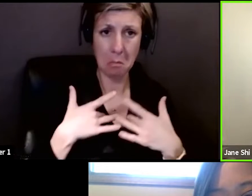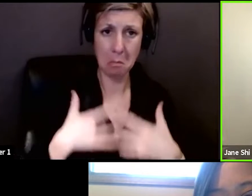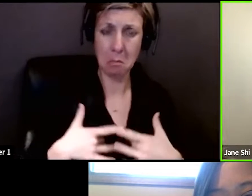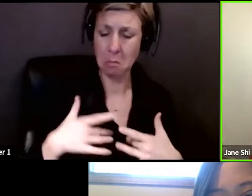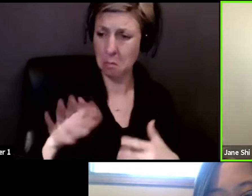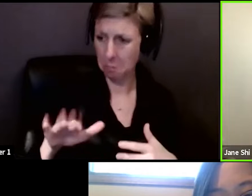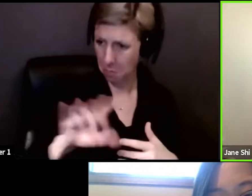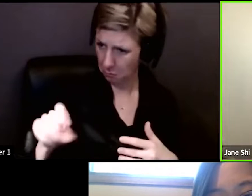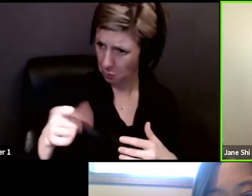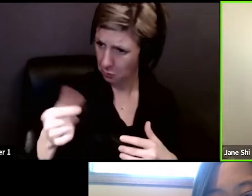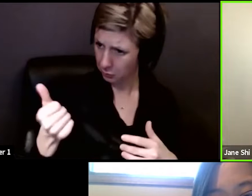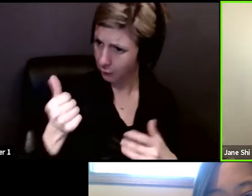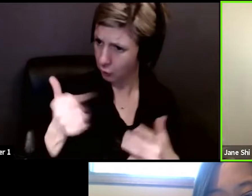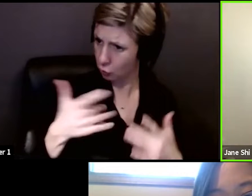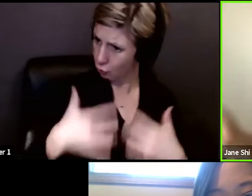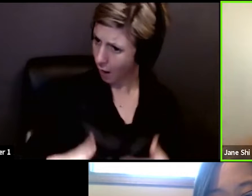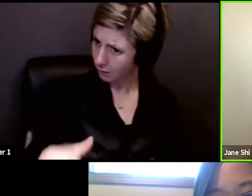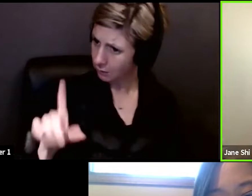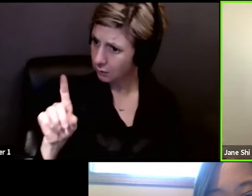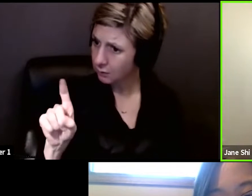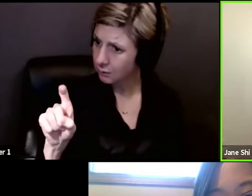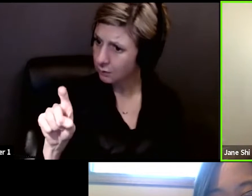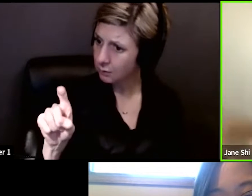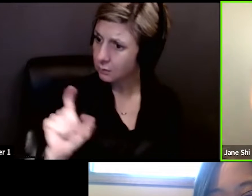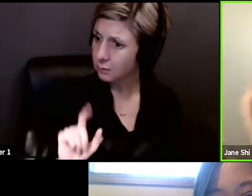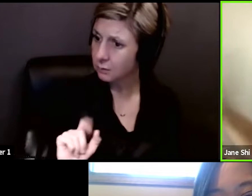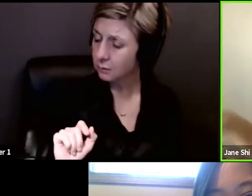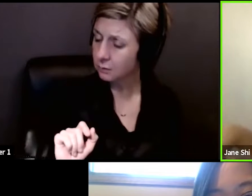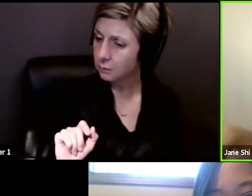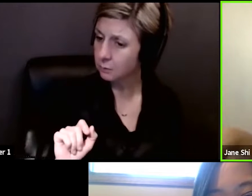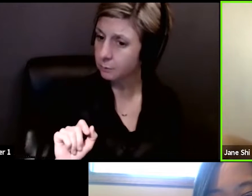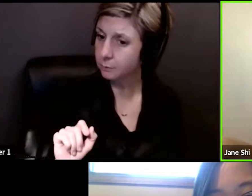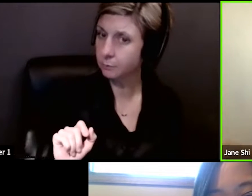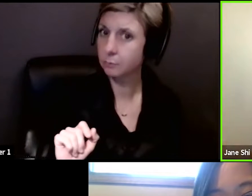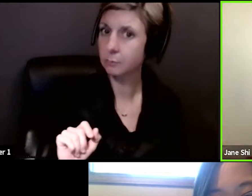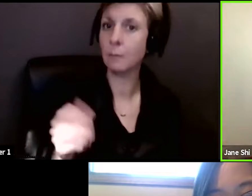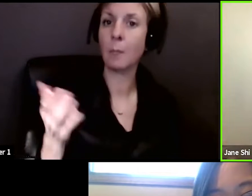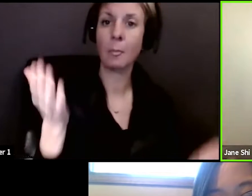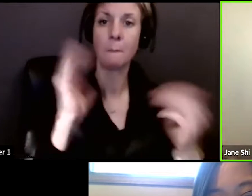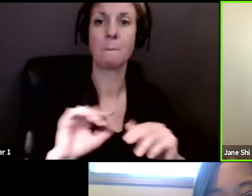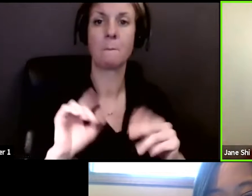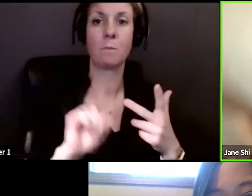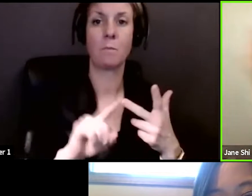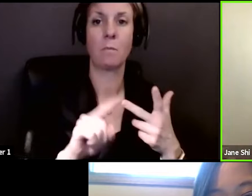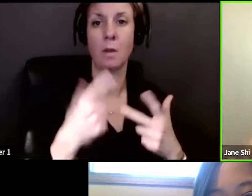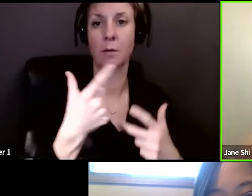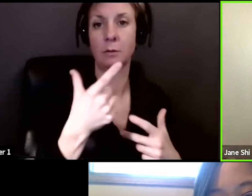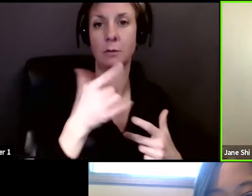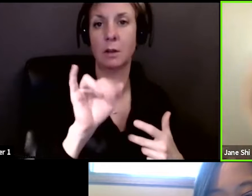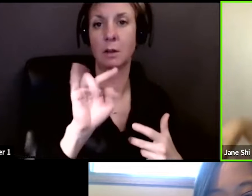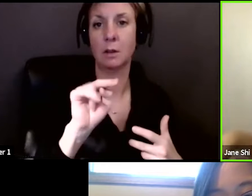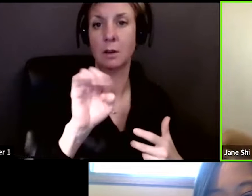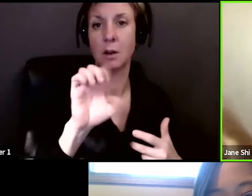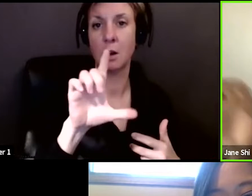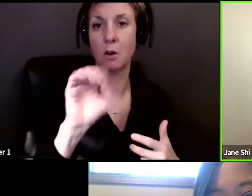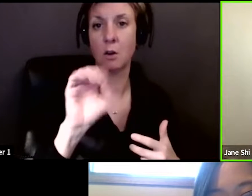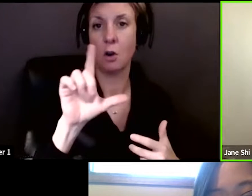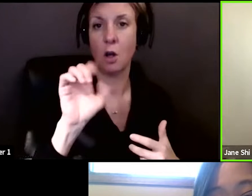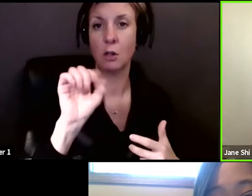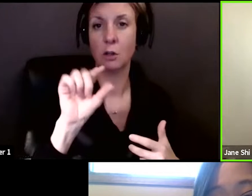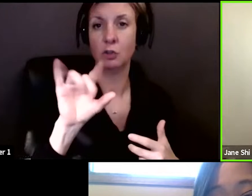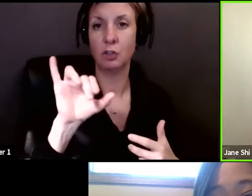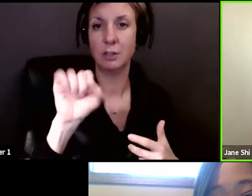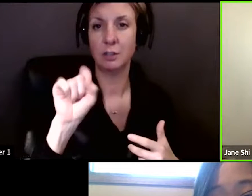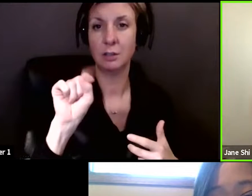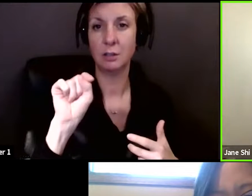depressed?" Um, and gynecologist when I was 18, referring to the speculum as smaller